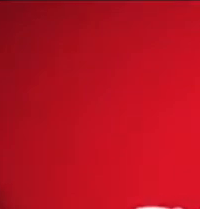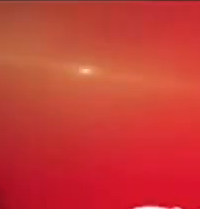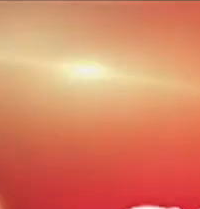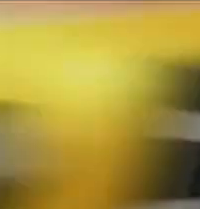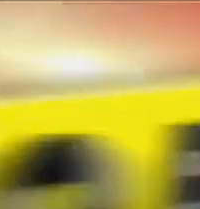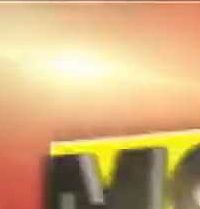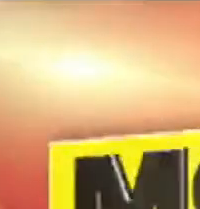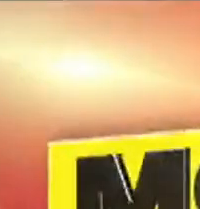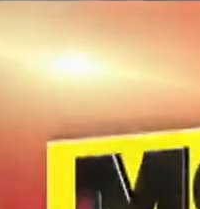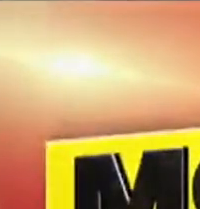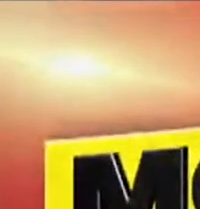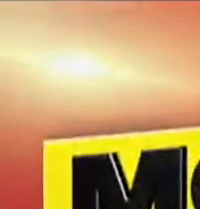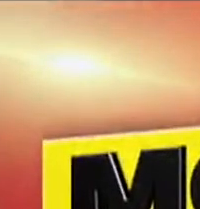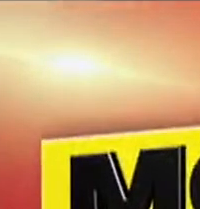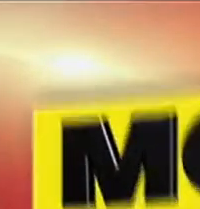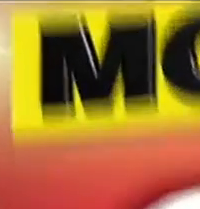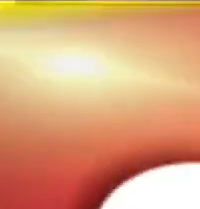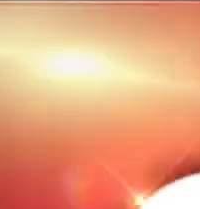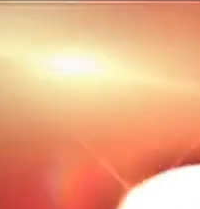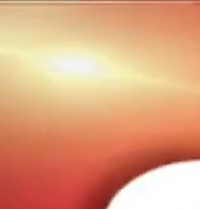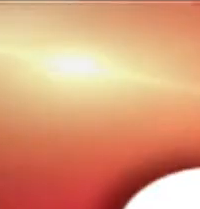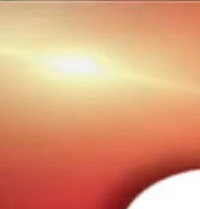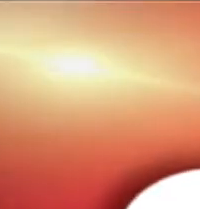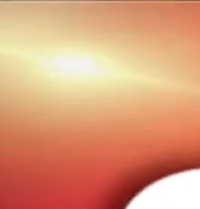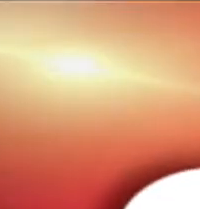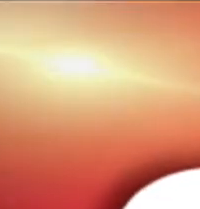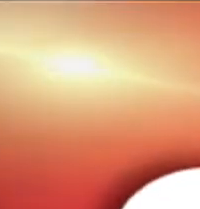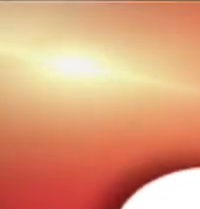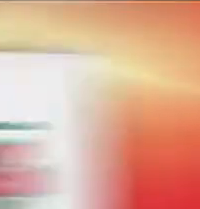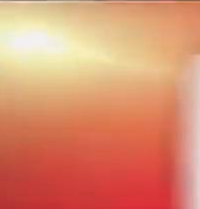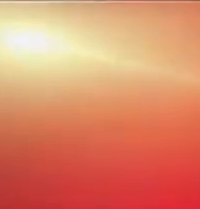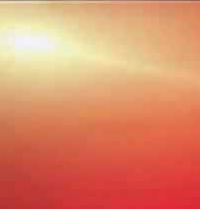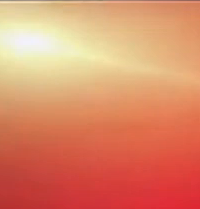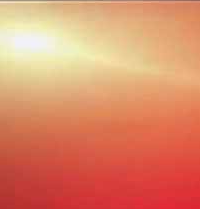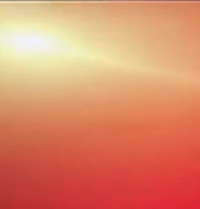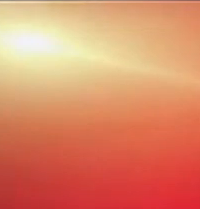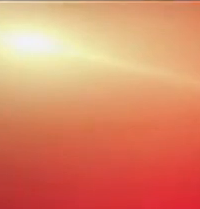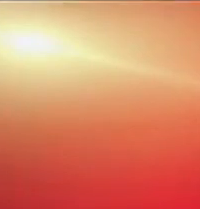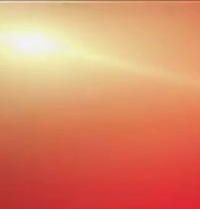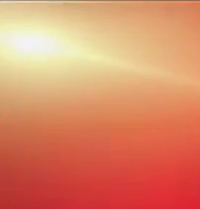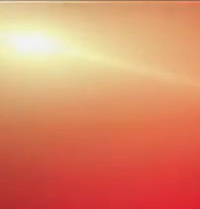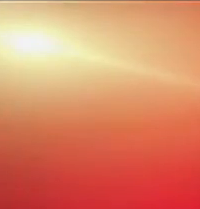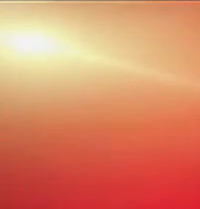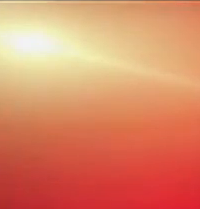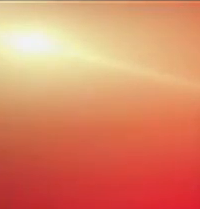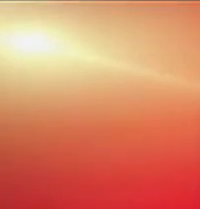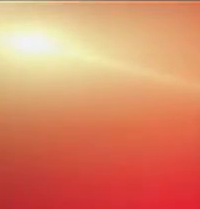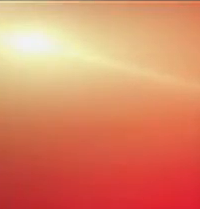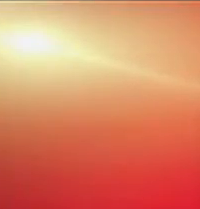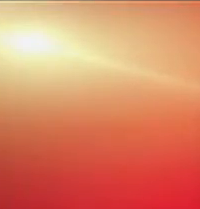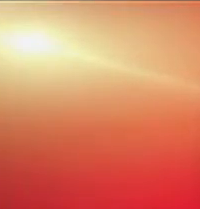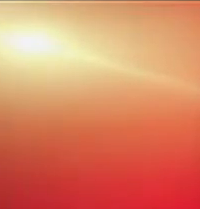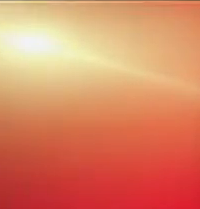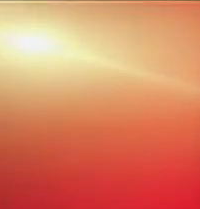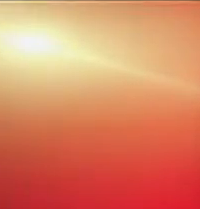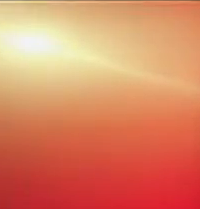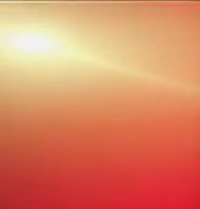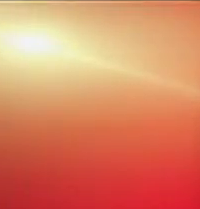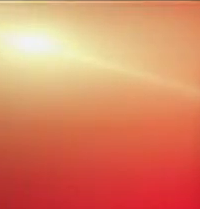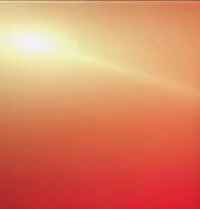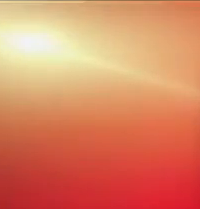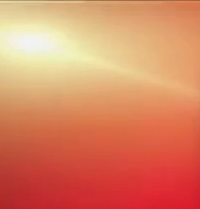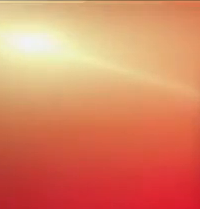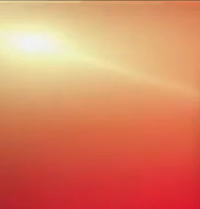At ShopRite, we're giving you more ways to save. Save on deals like 1 kilo Top Score instant